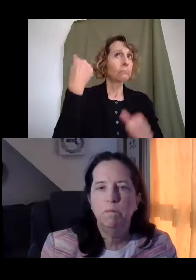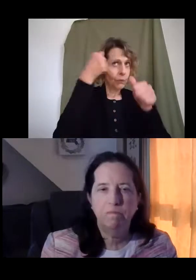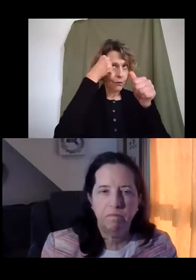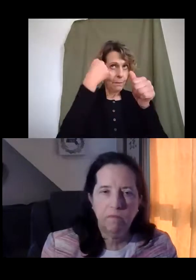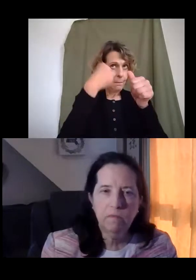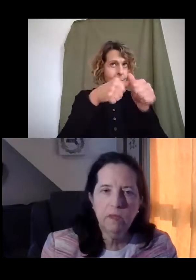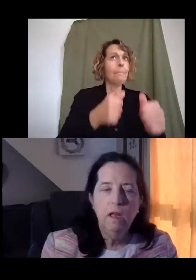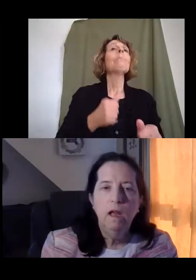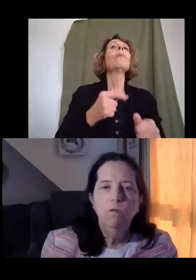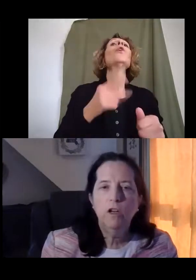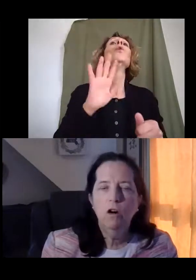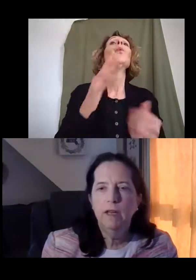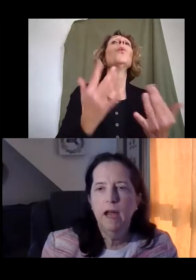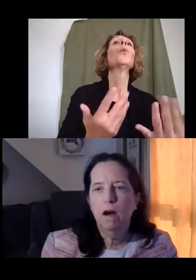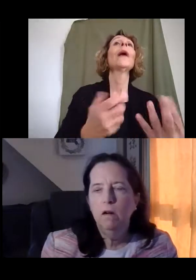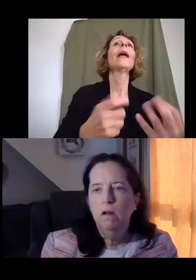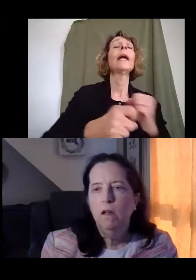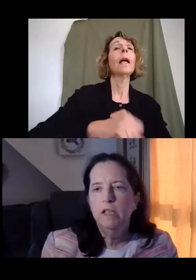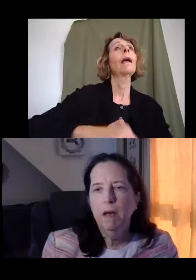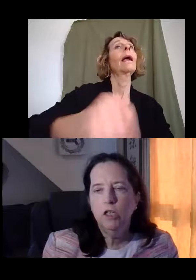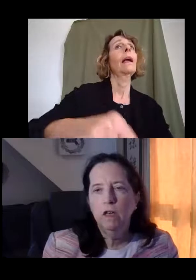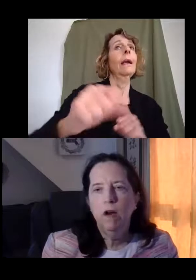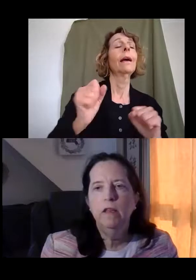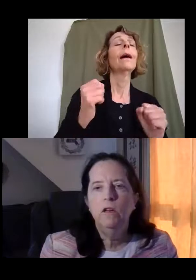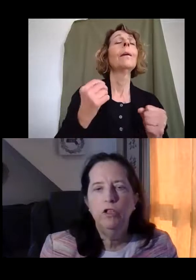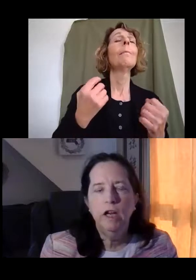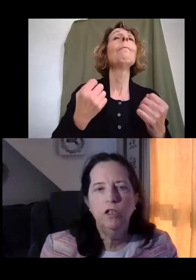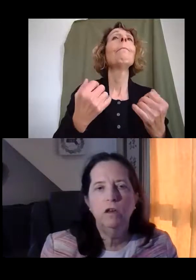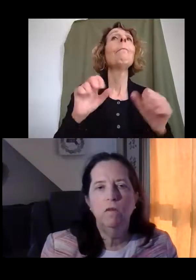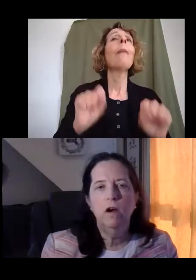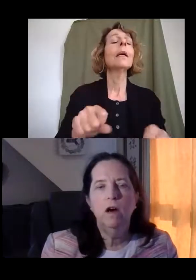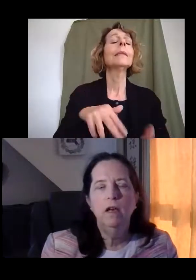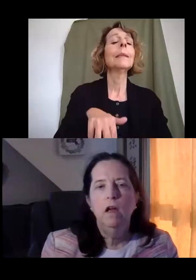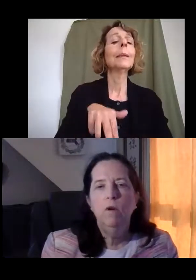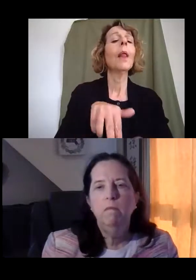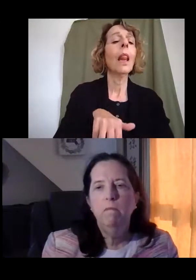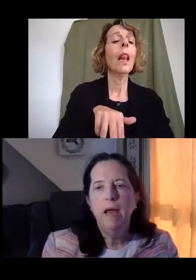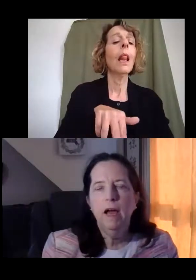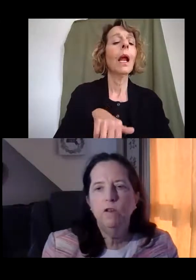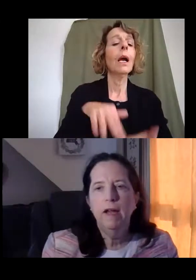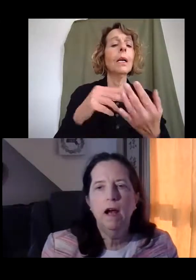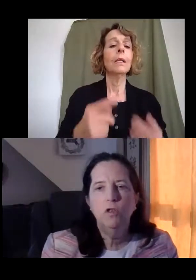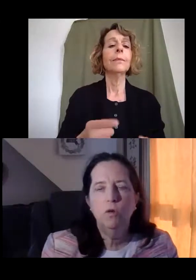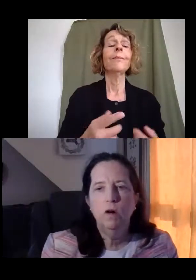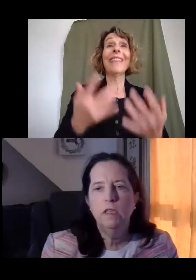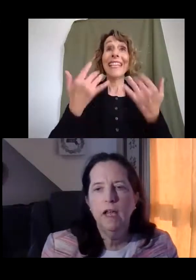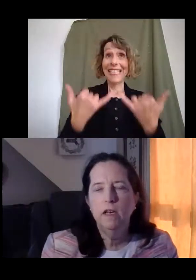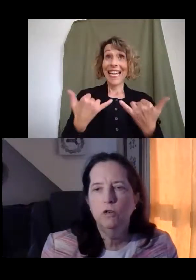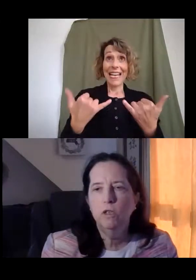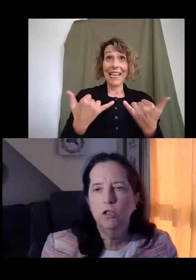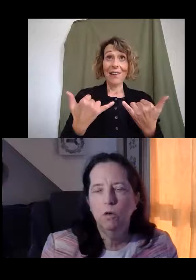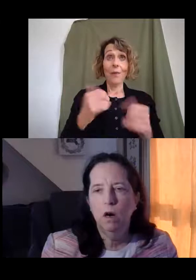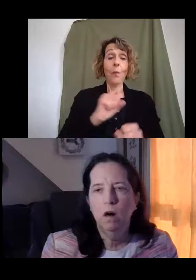snow. With COVID now, especially when the new changes are going on, we may have to wait to get